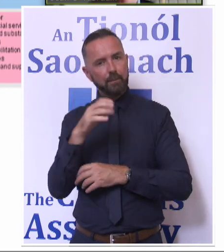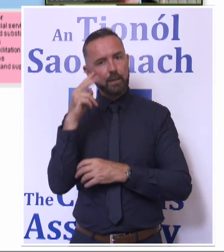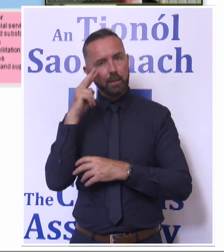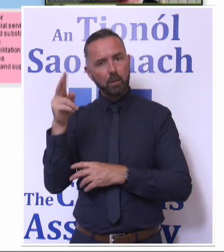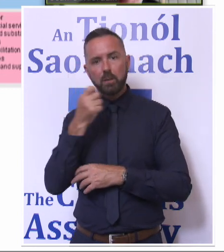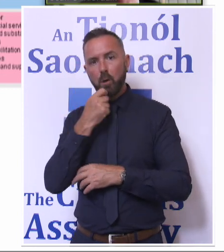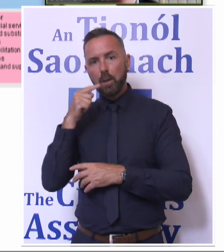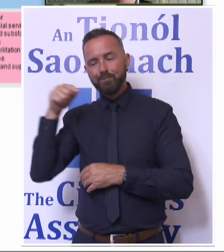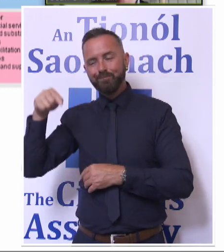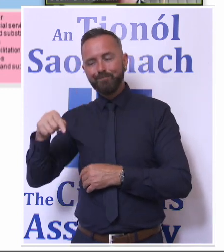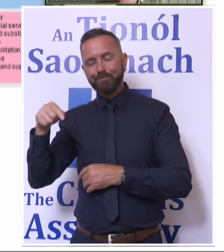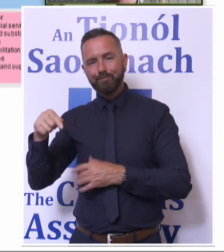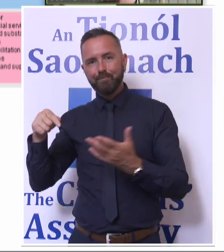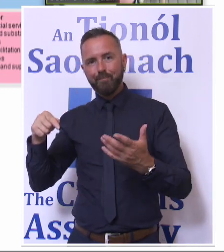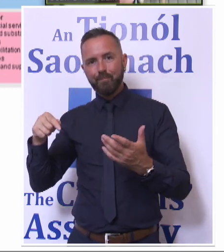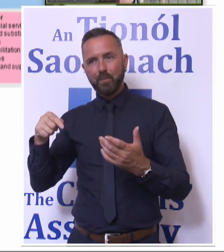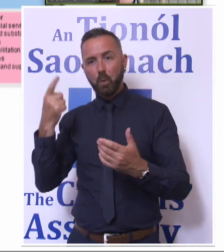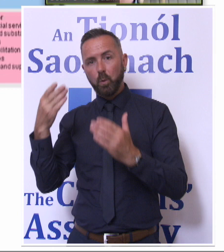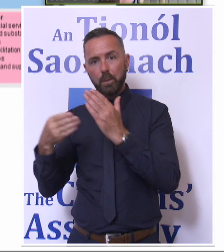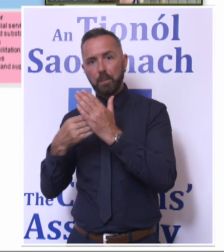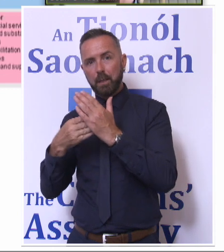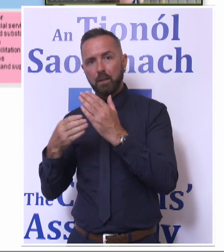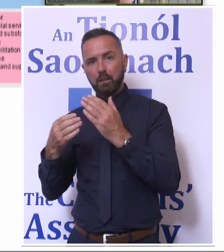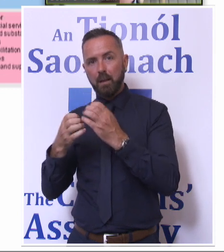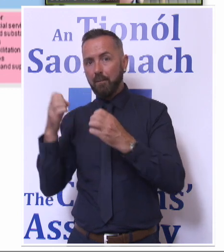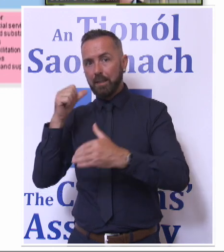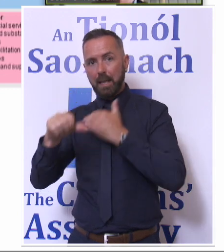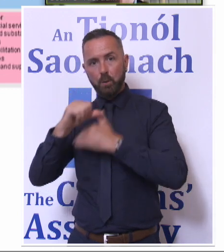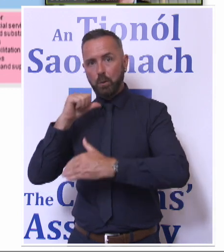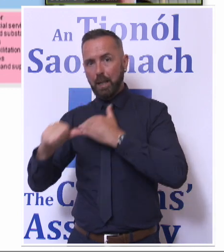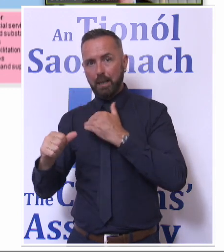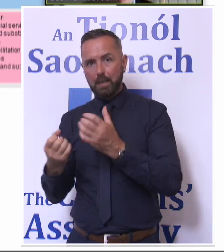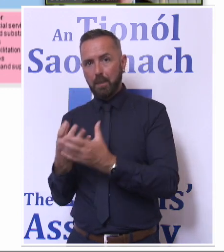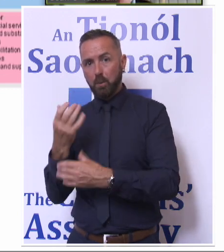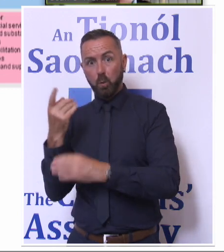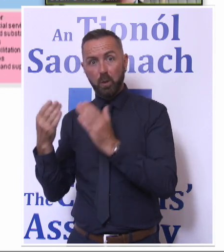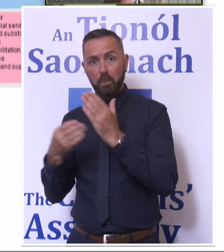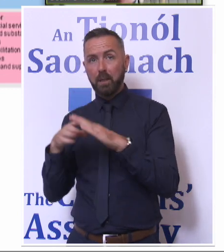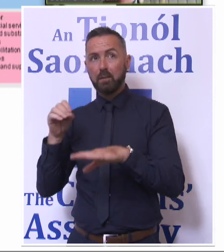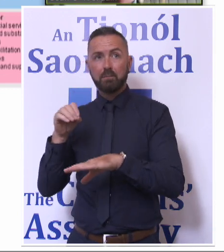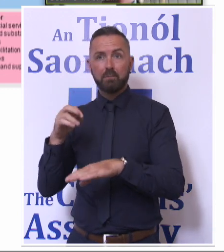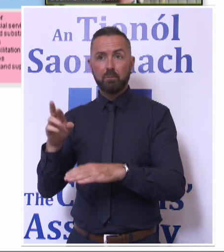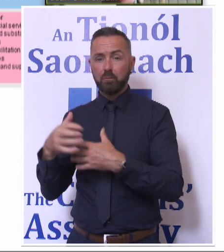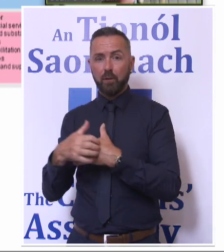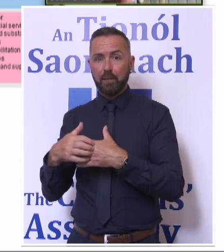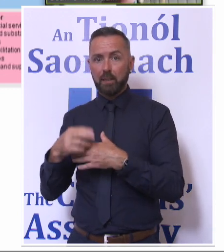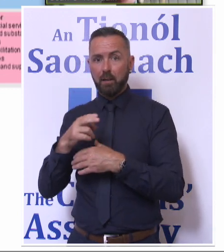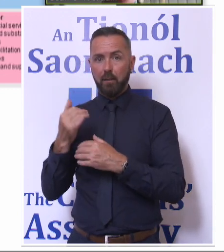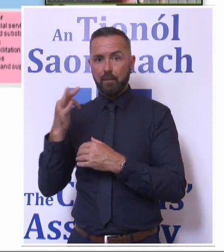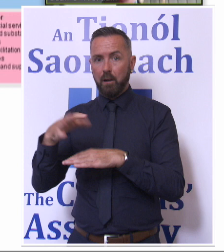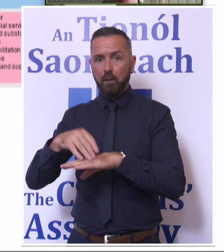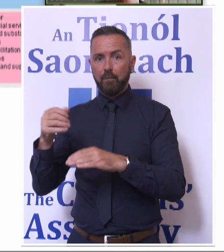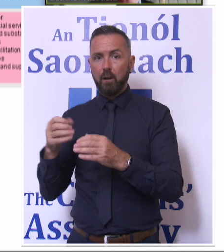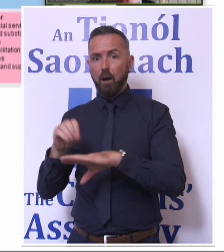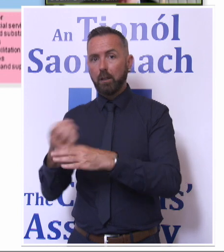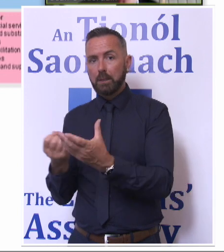City, its spending, there's $1 billion on day-to-day spending, but there's probably the guts of $1 billion, I would imagine, not far off it, on spending